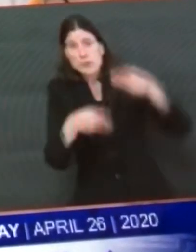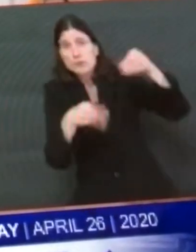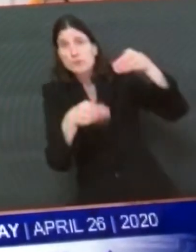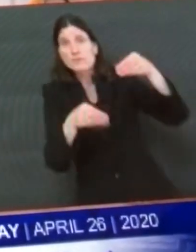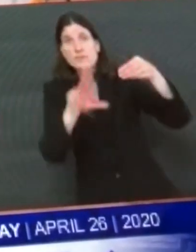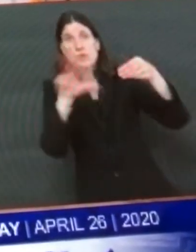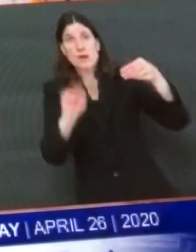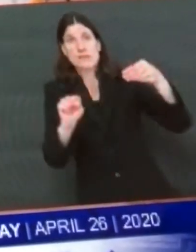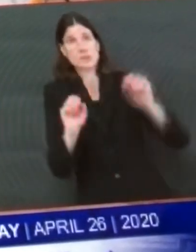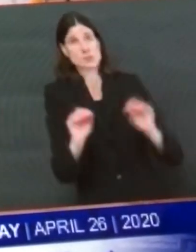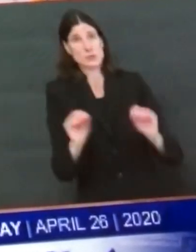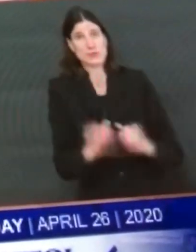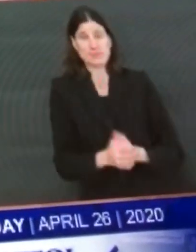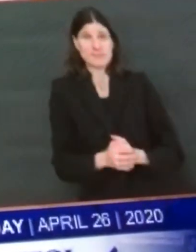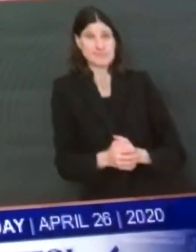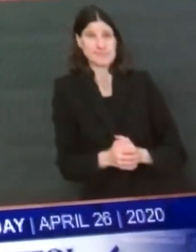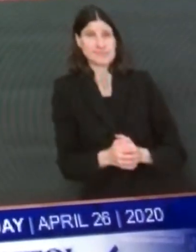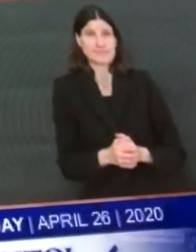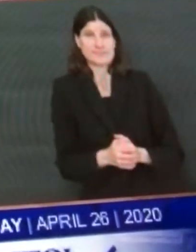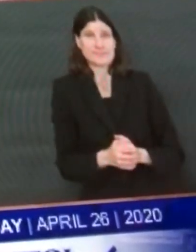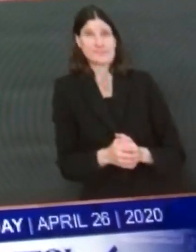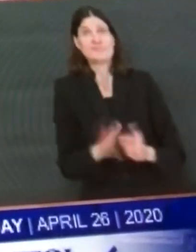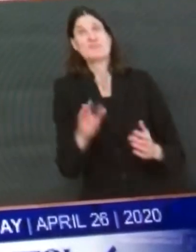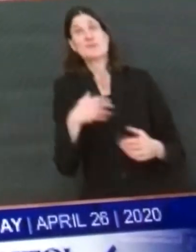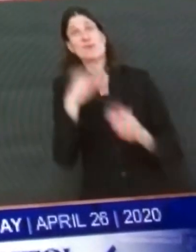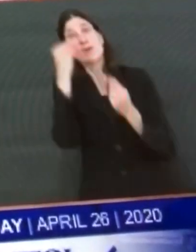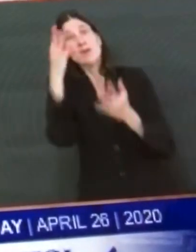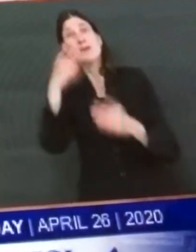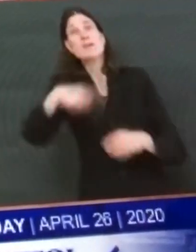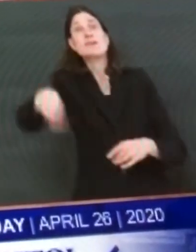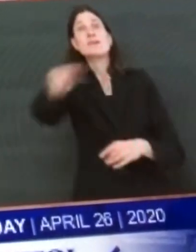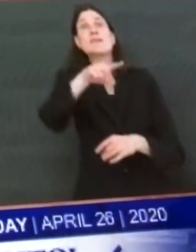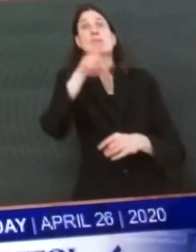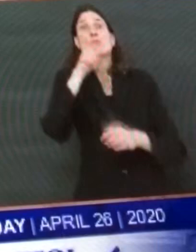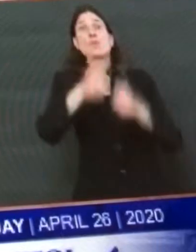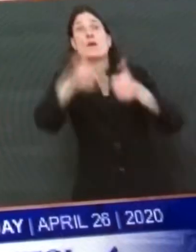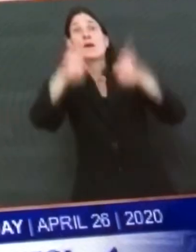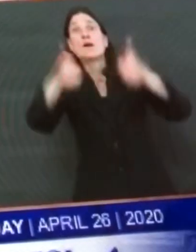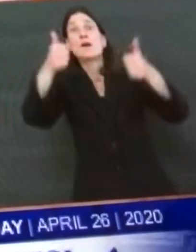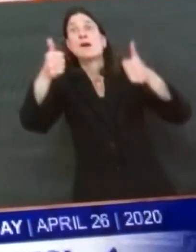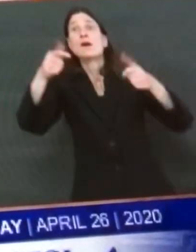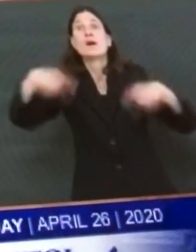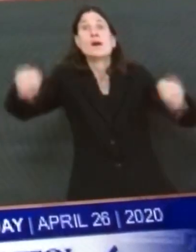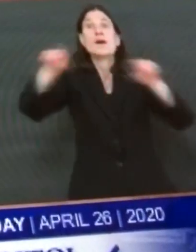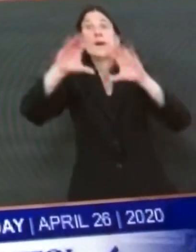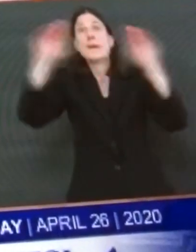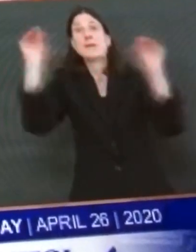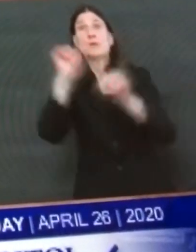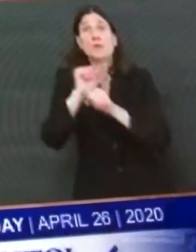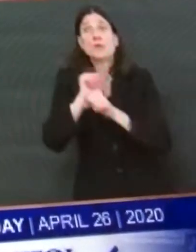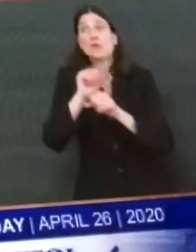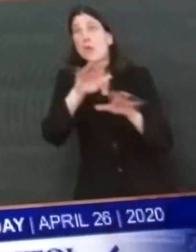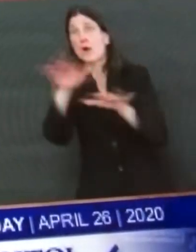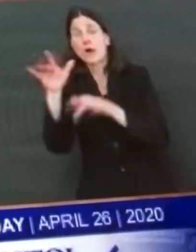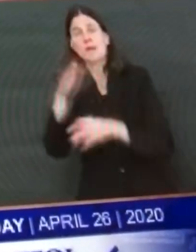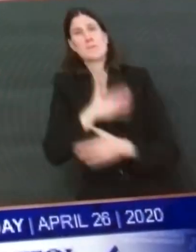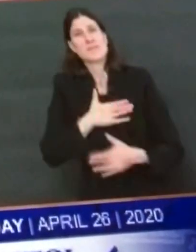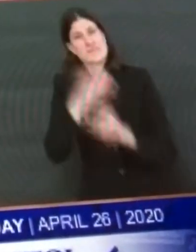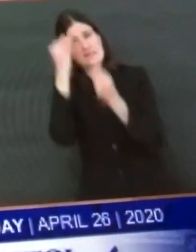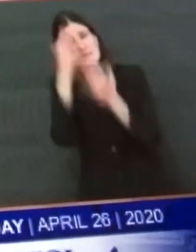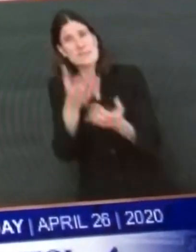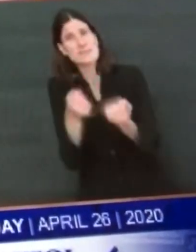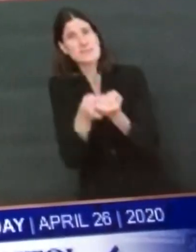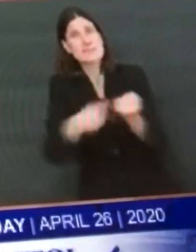the Latino community, please help us get that out. Second point, many members of the Latino community,